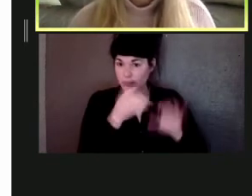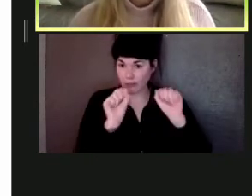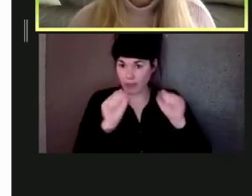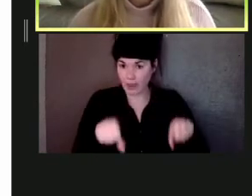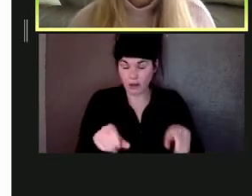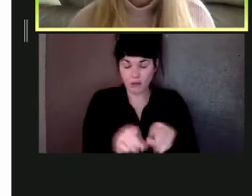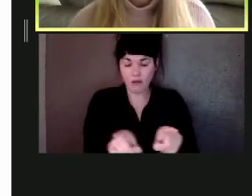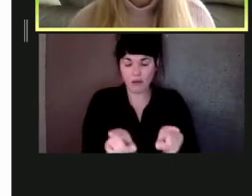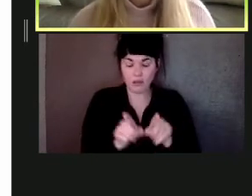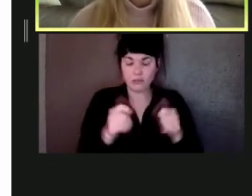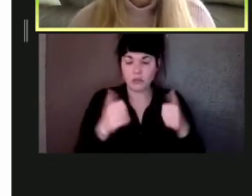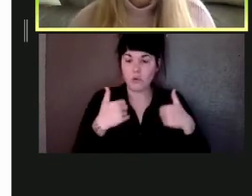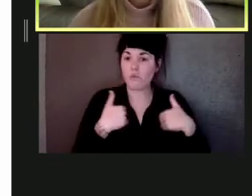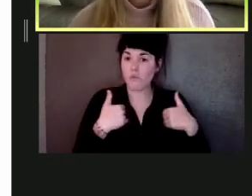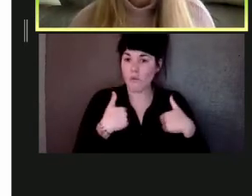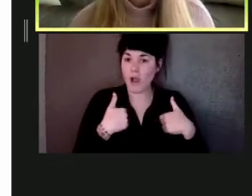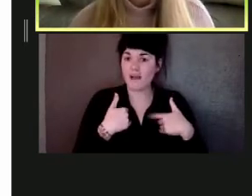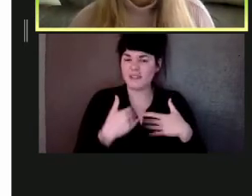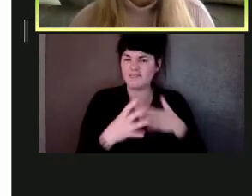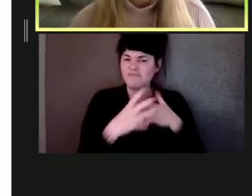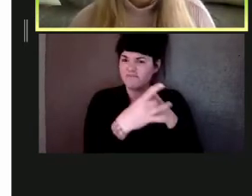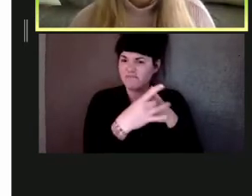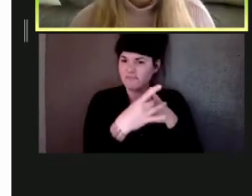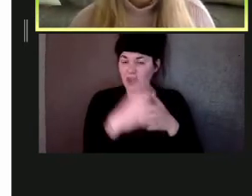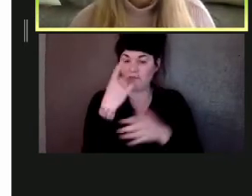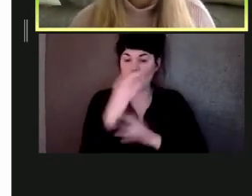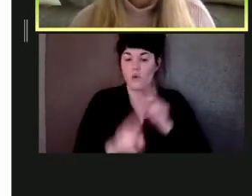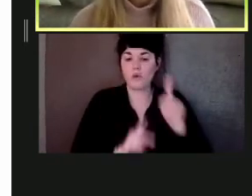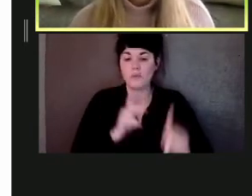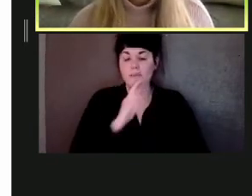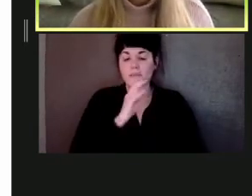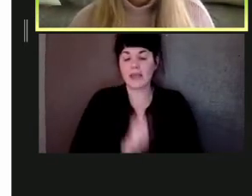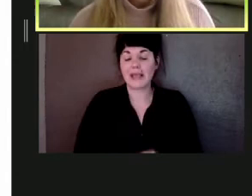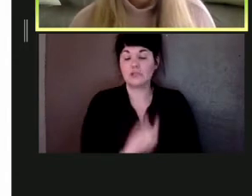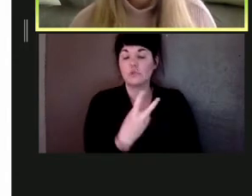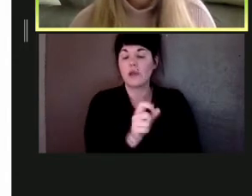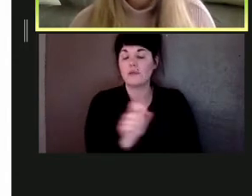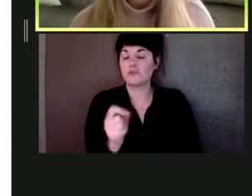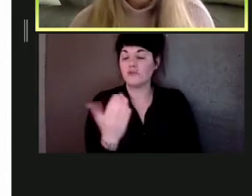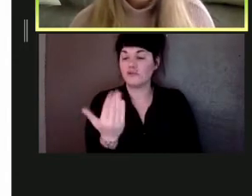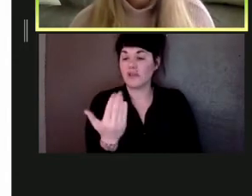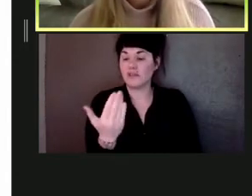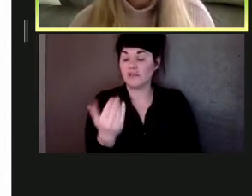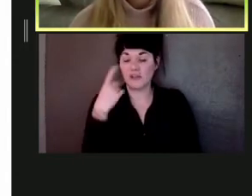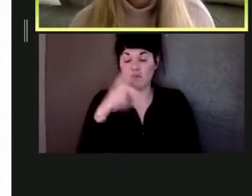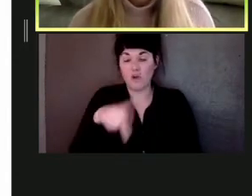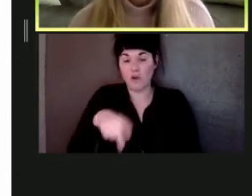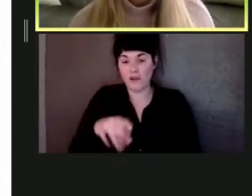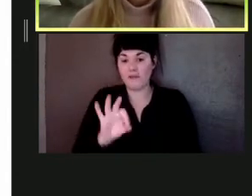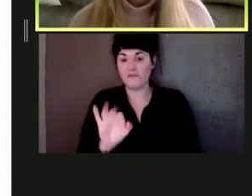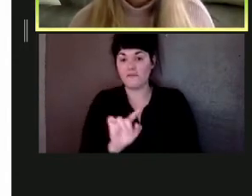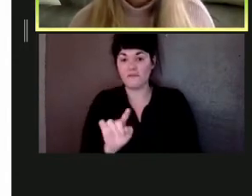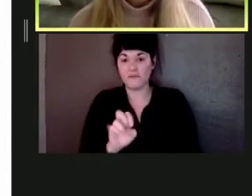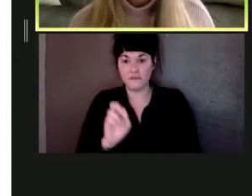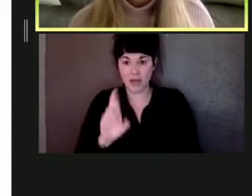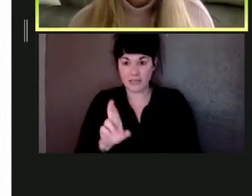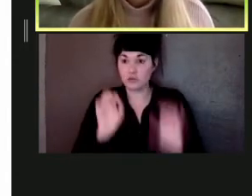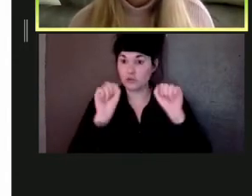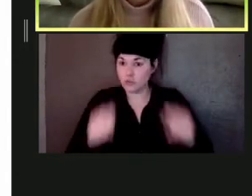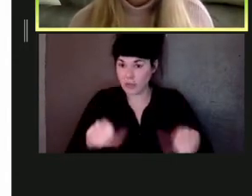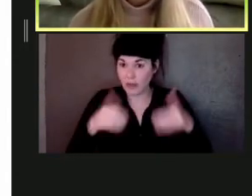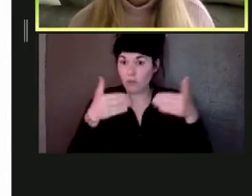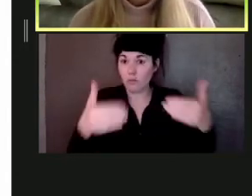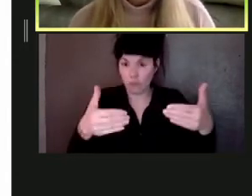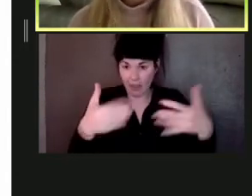Pfizer vaccine for individuals aged 12 to 15 years old. They are now eligible for the vaccine, but it's important to note there's a